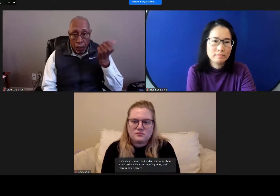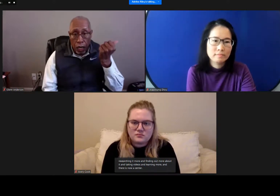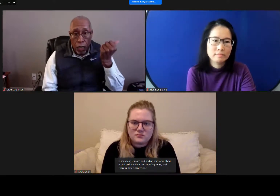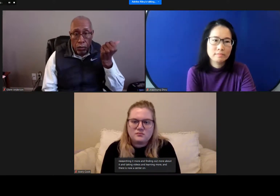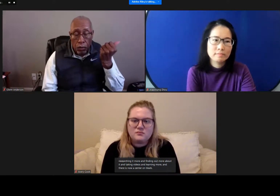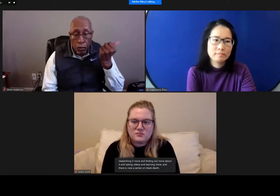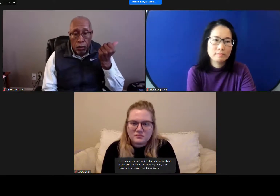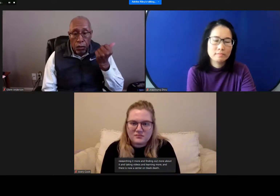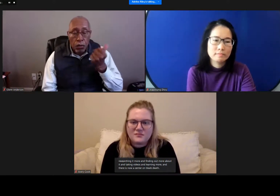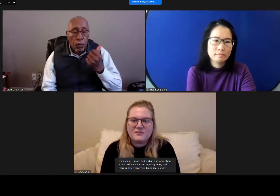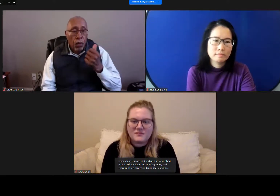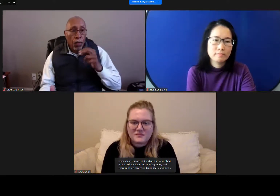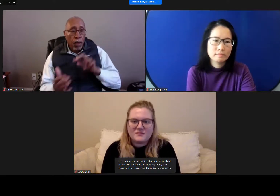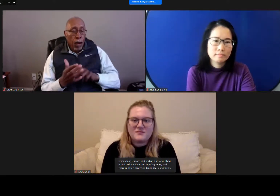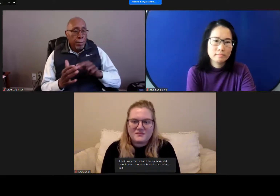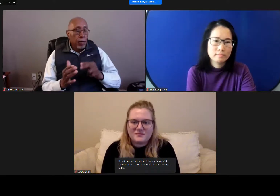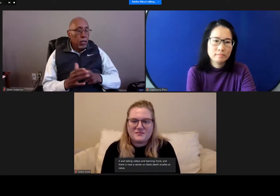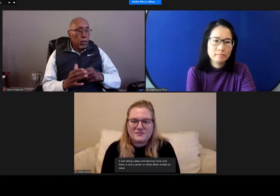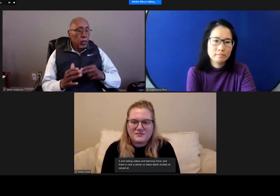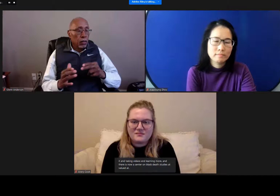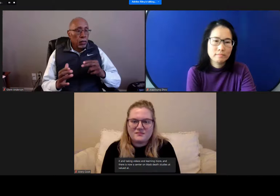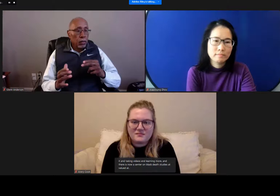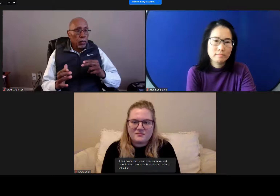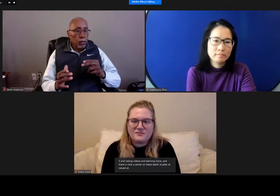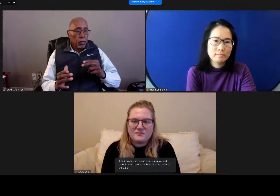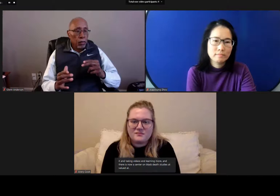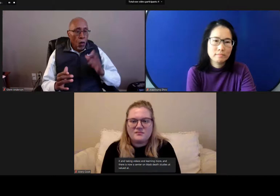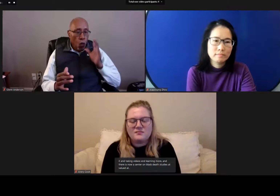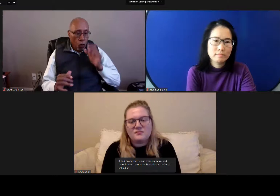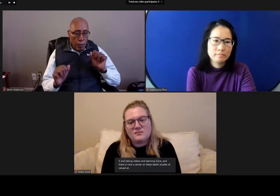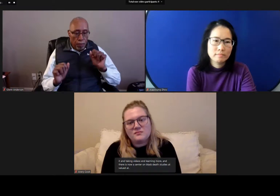on Black deaf studies at Gallaudet.